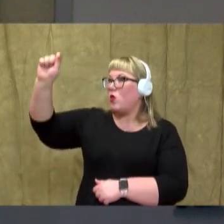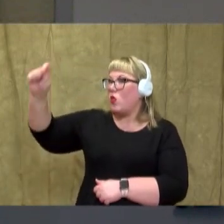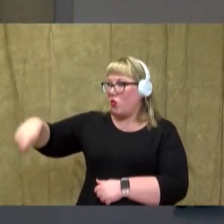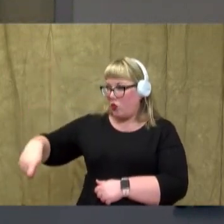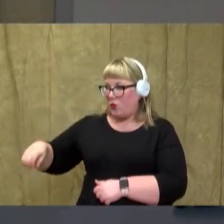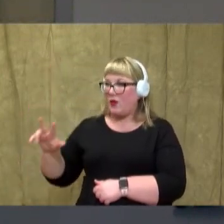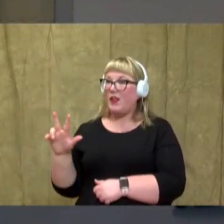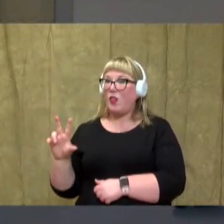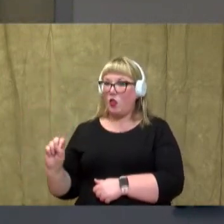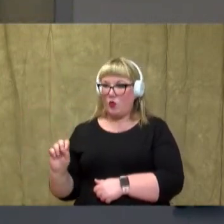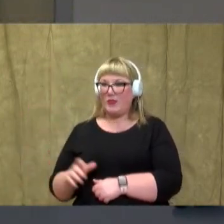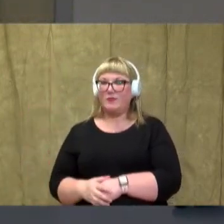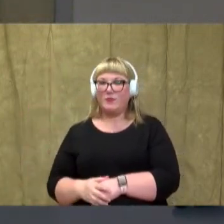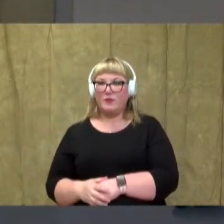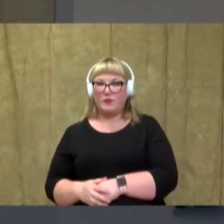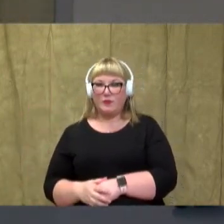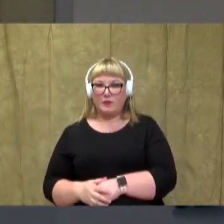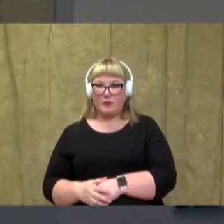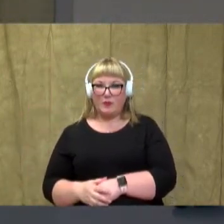2, 3.